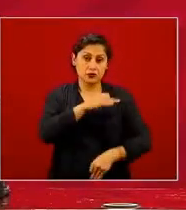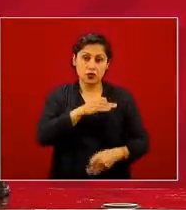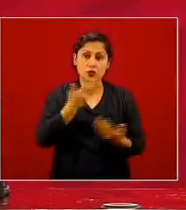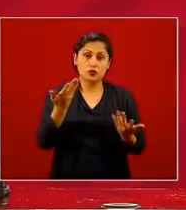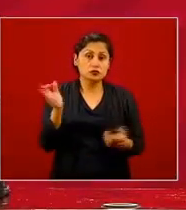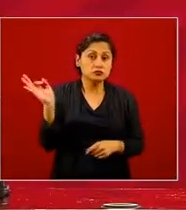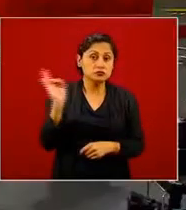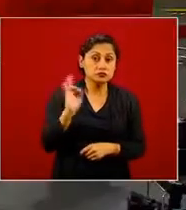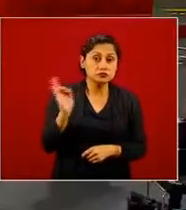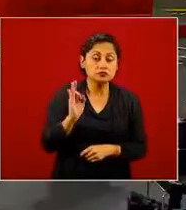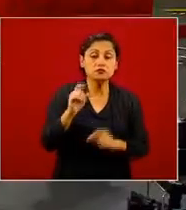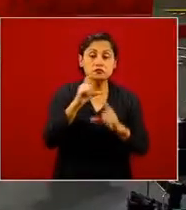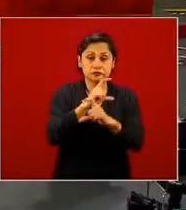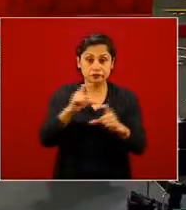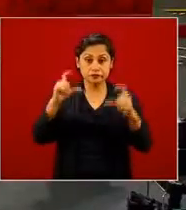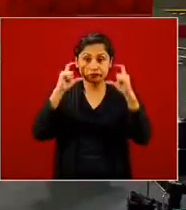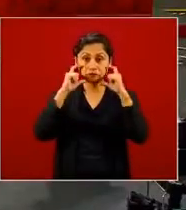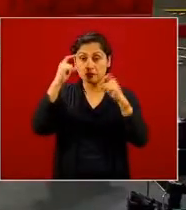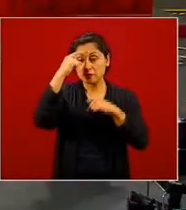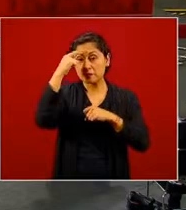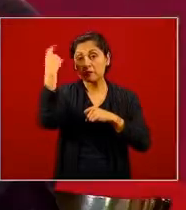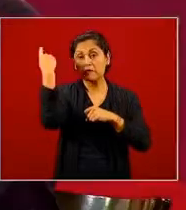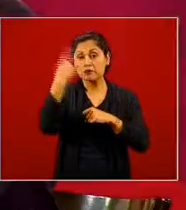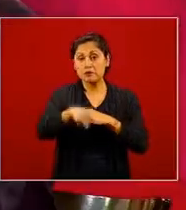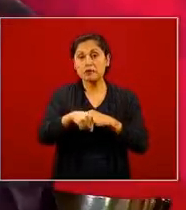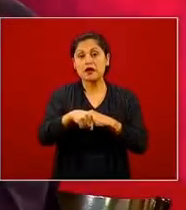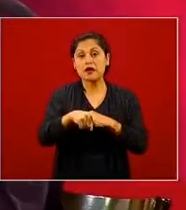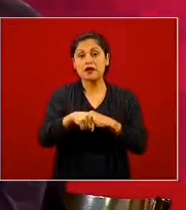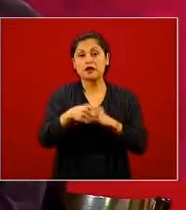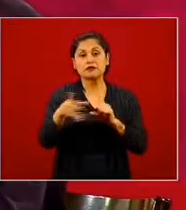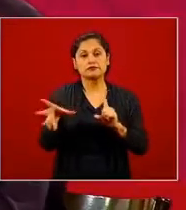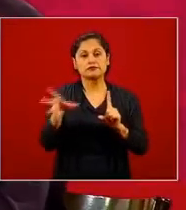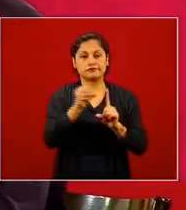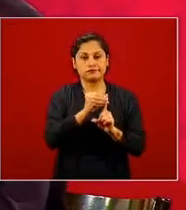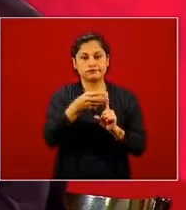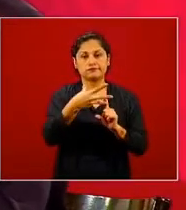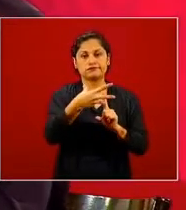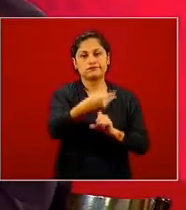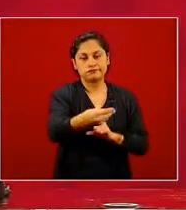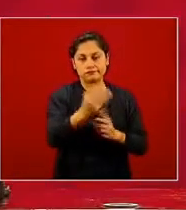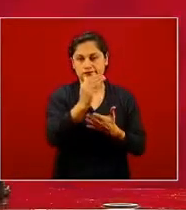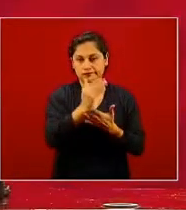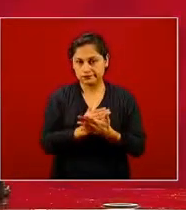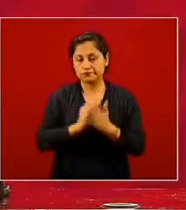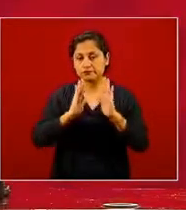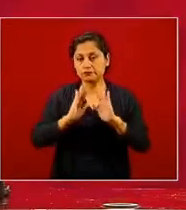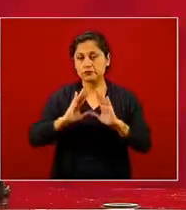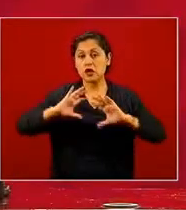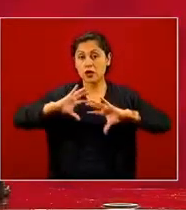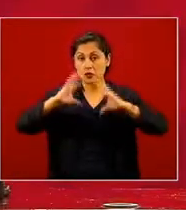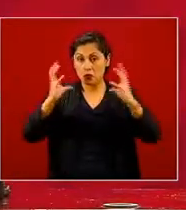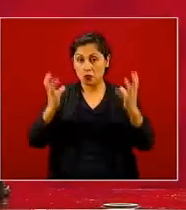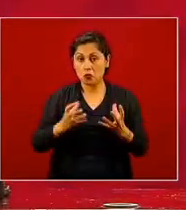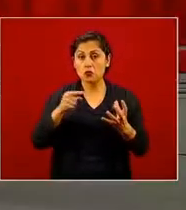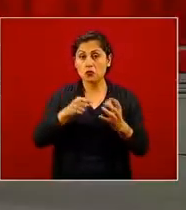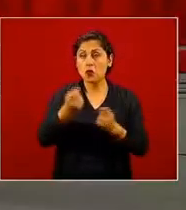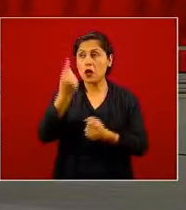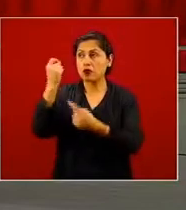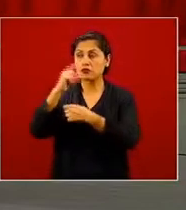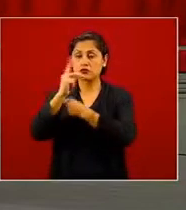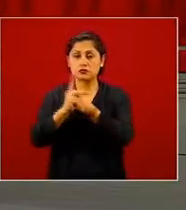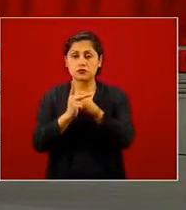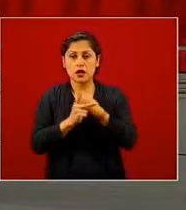So with the hope to, in the massive picture, decrease that probability, some